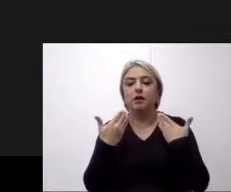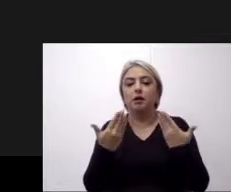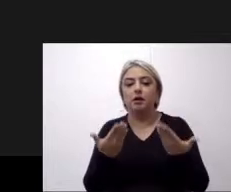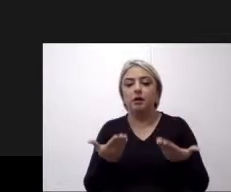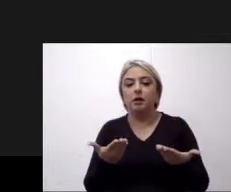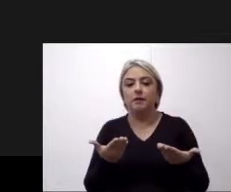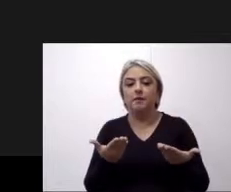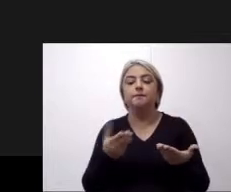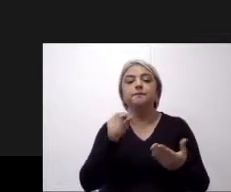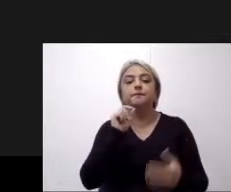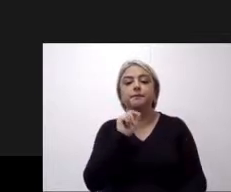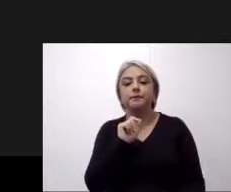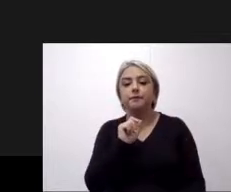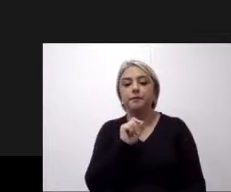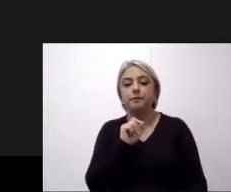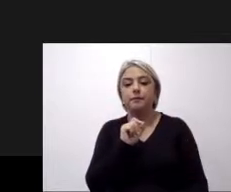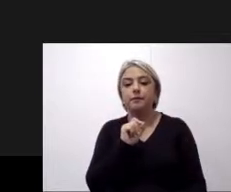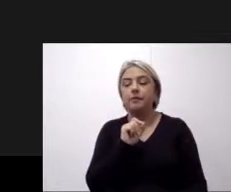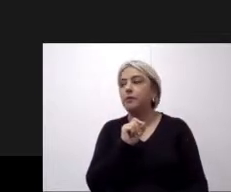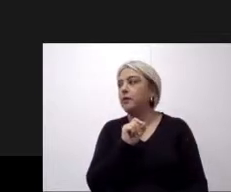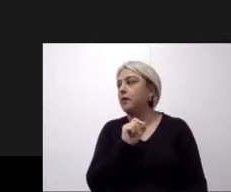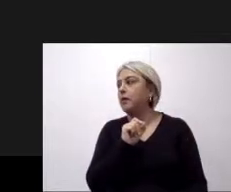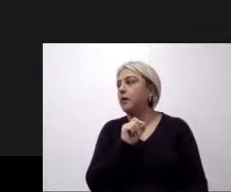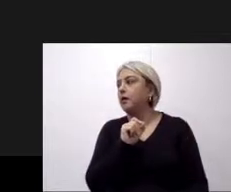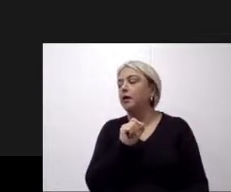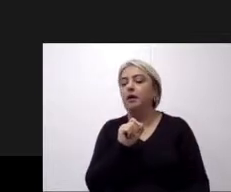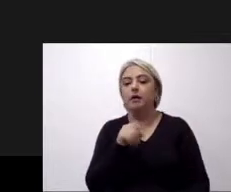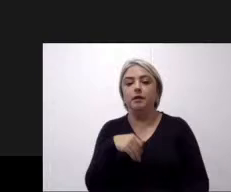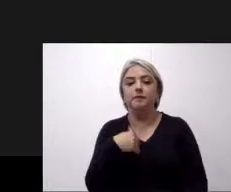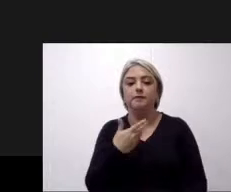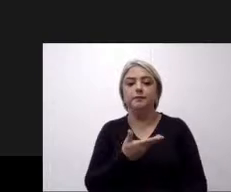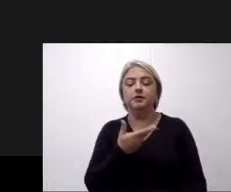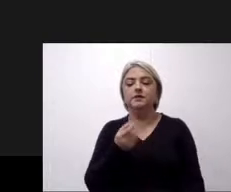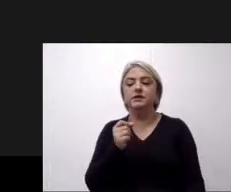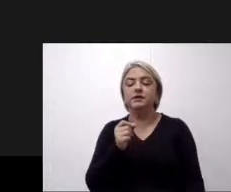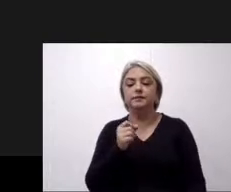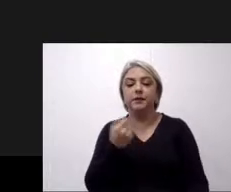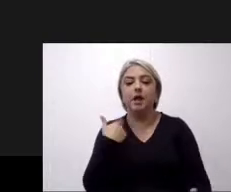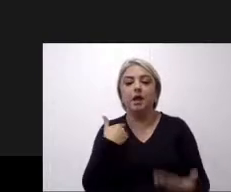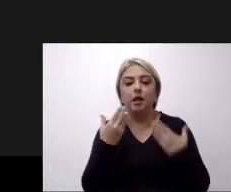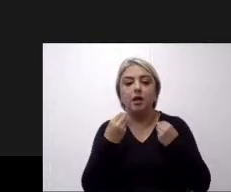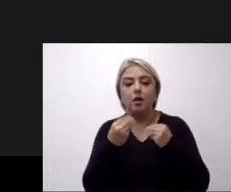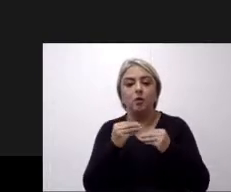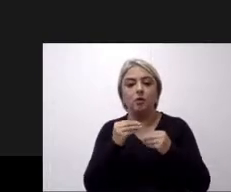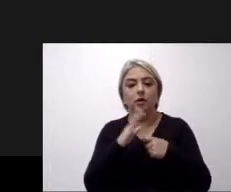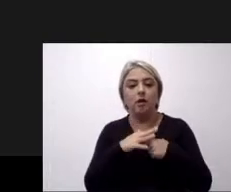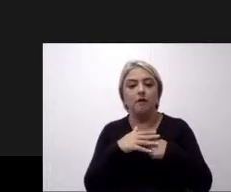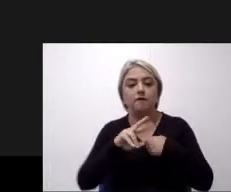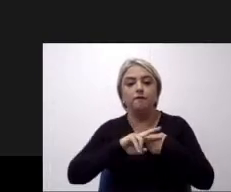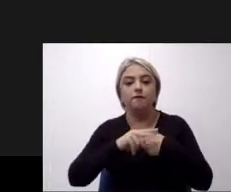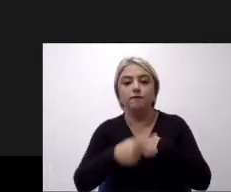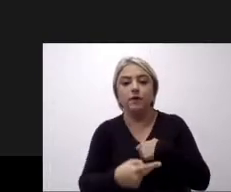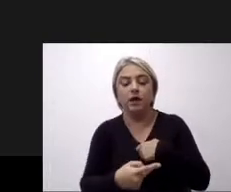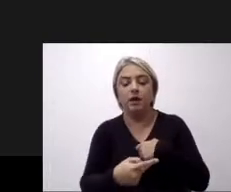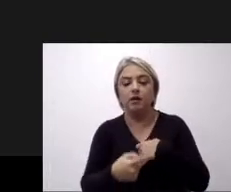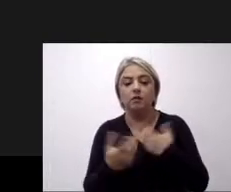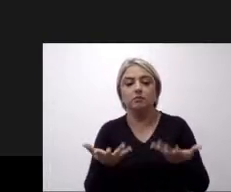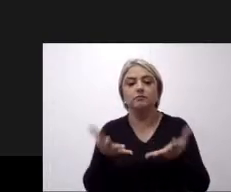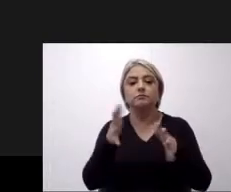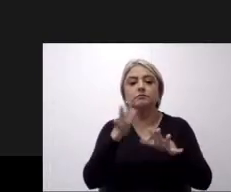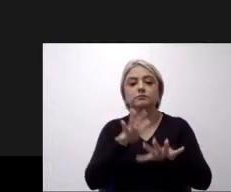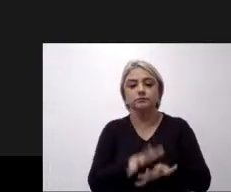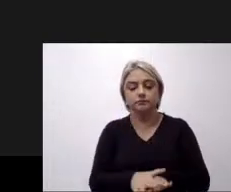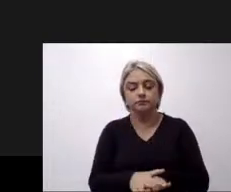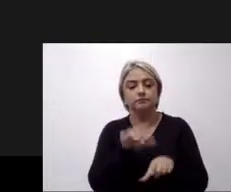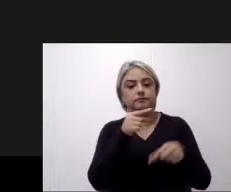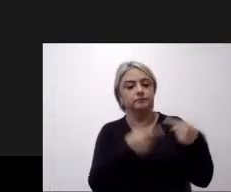has also shown that gender effects that exist in the implementation of public policies are not